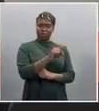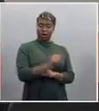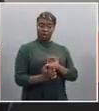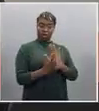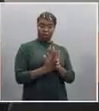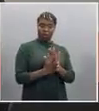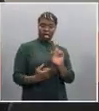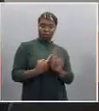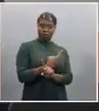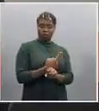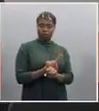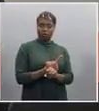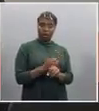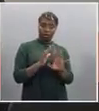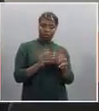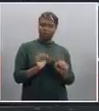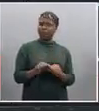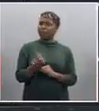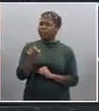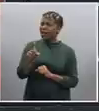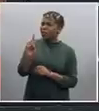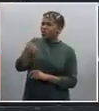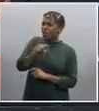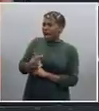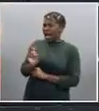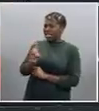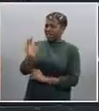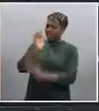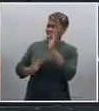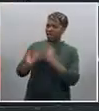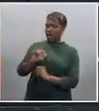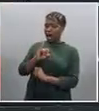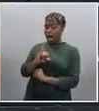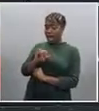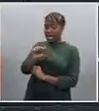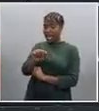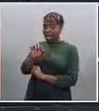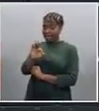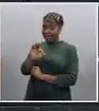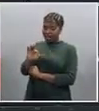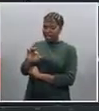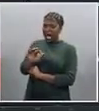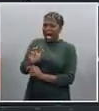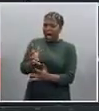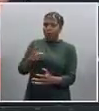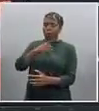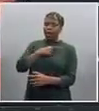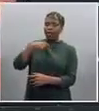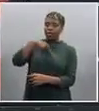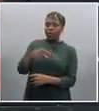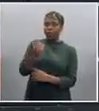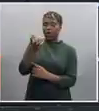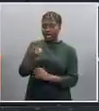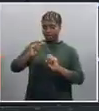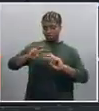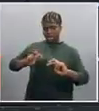unlawful in most parts of the world. How are they wrong? You know, the IAAF is saying we're just trying to level the playing field. We've got